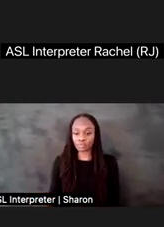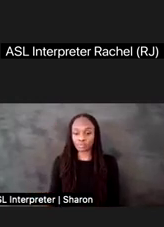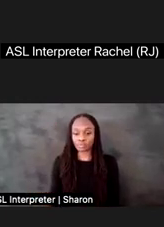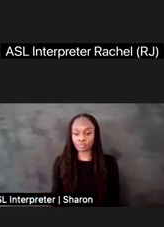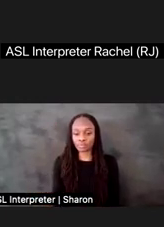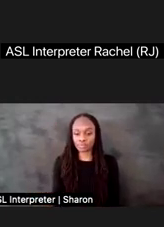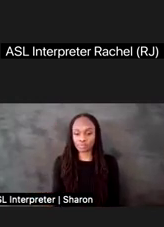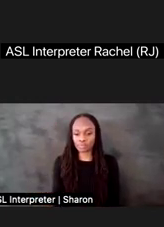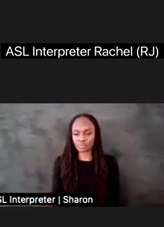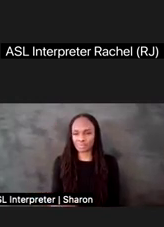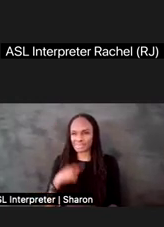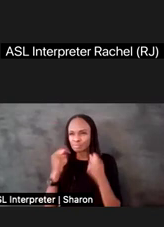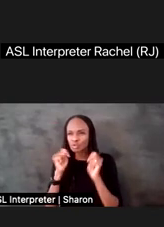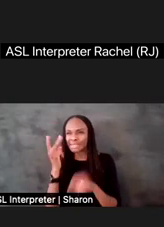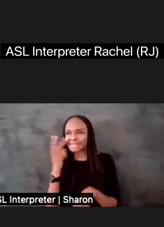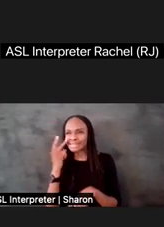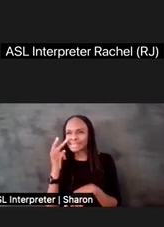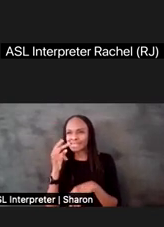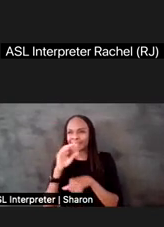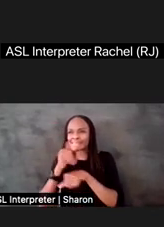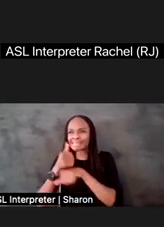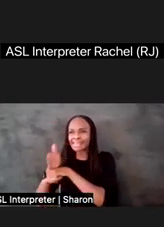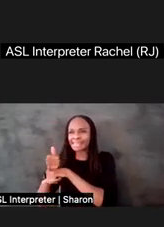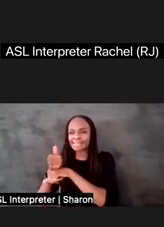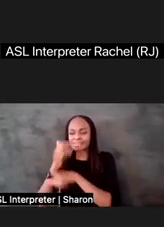Trying to see the settings of this.